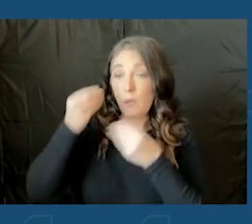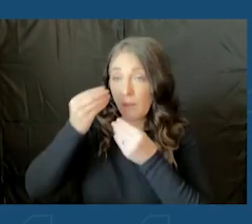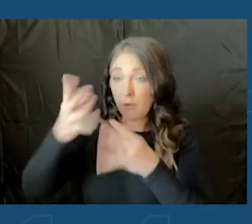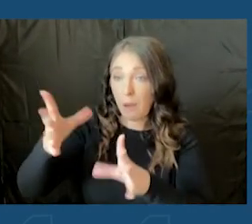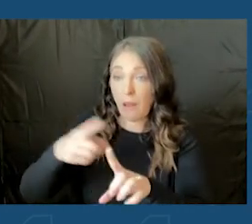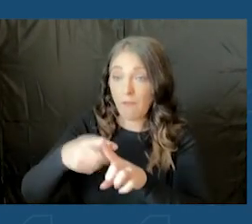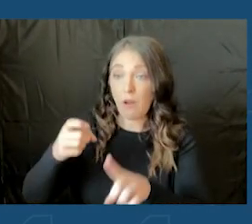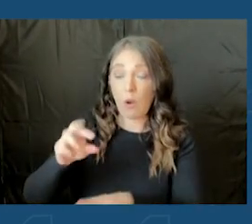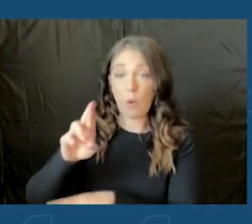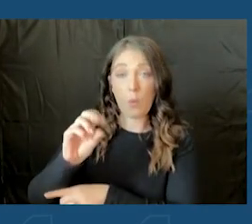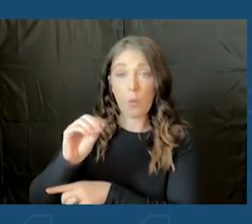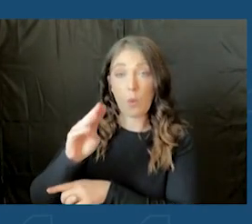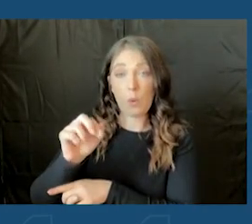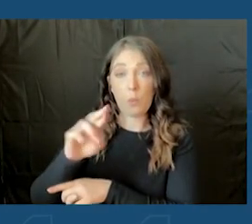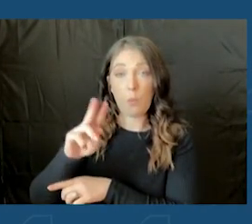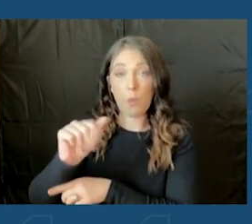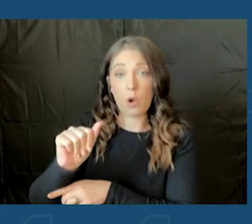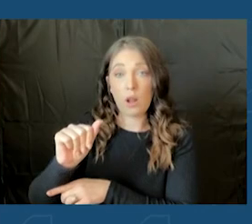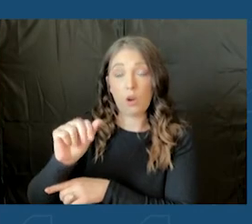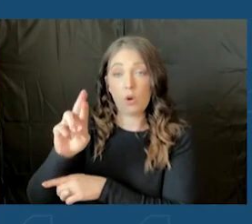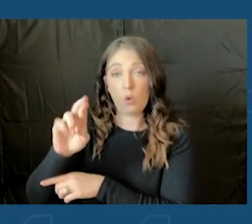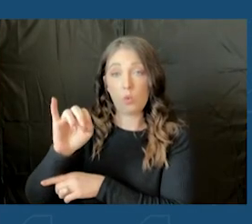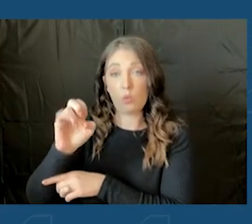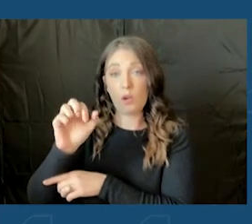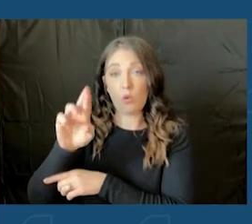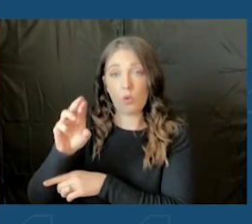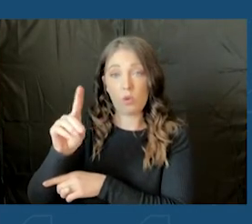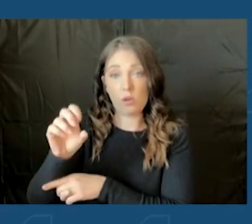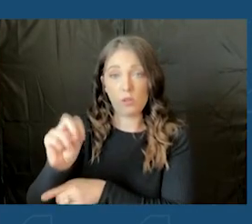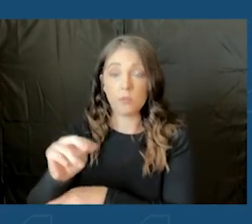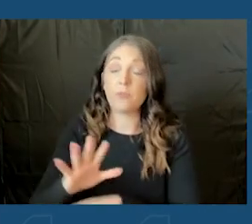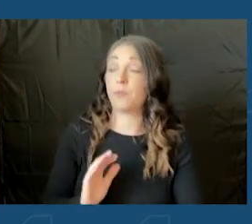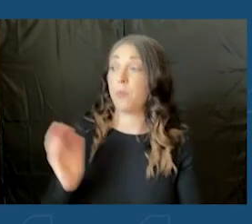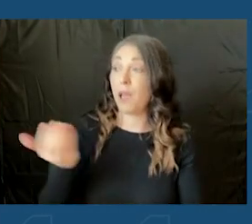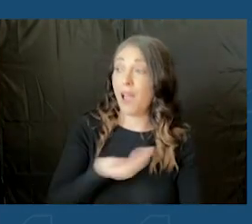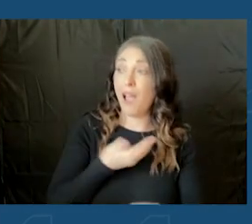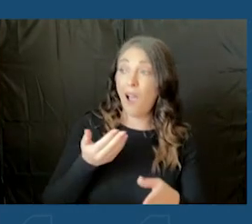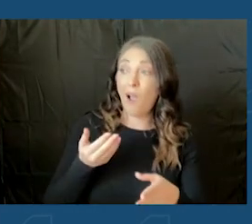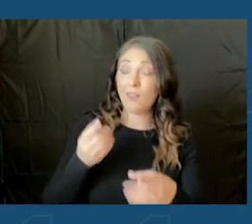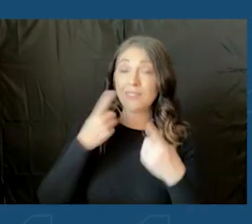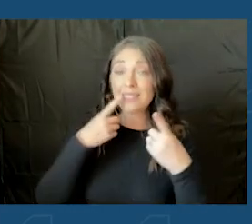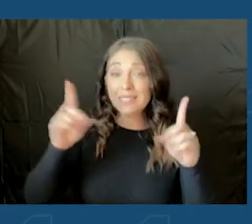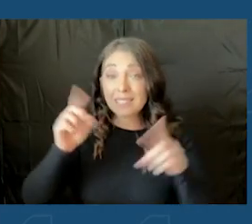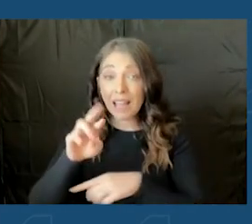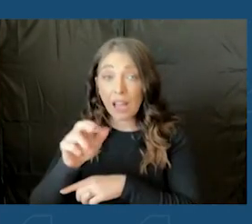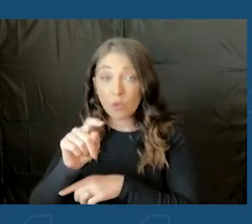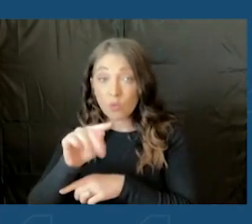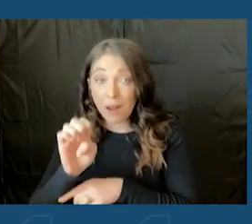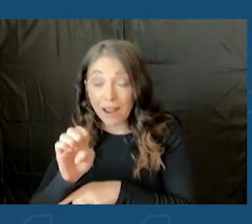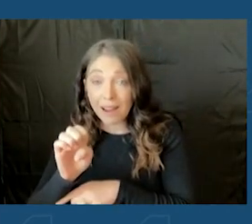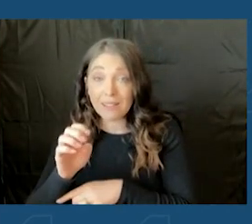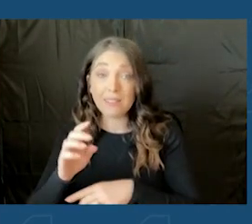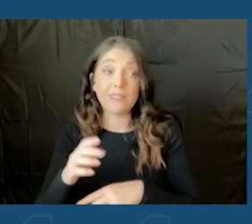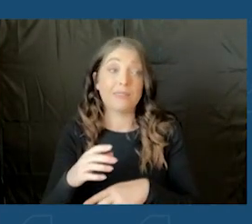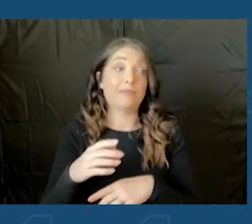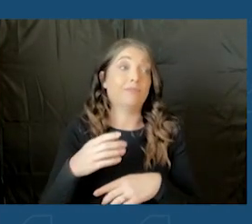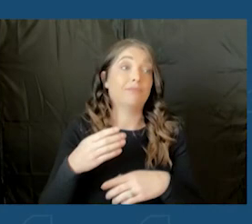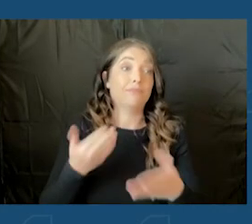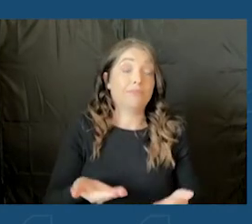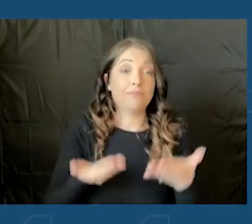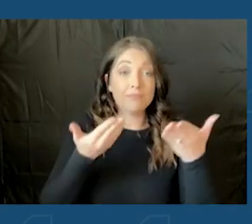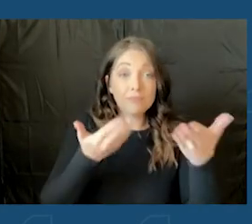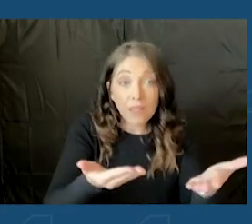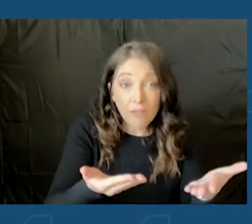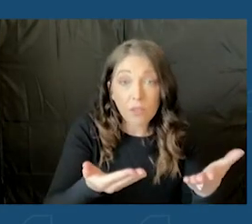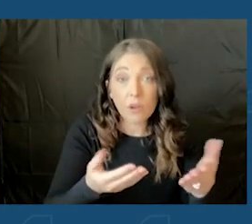our success rate, our connection rate, and our delivery of service rate is extraordinary compared to what it had been in the early months, but